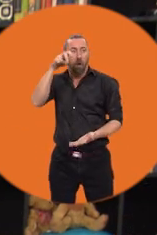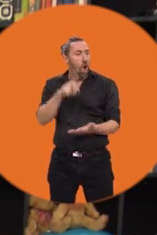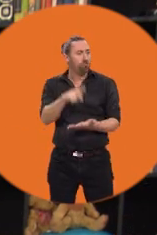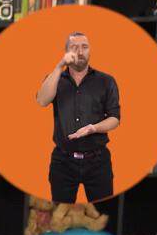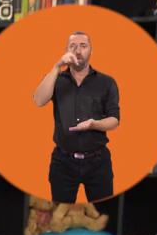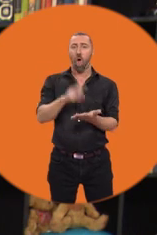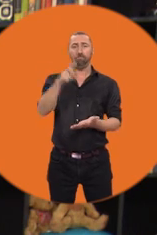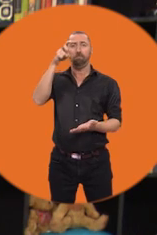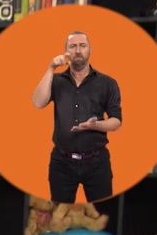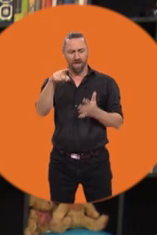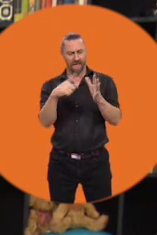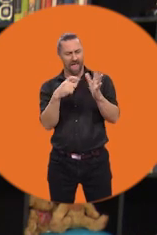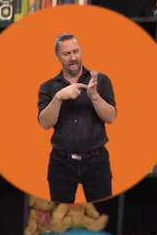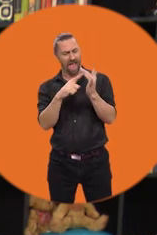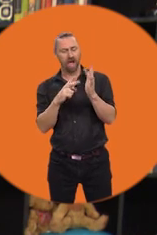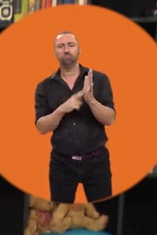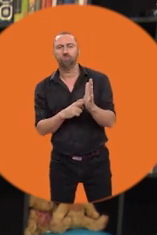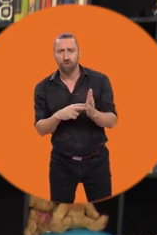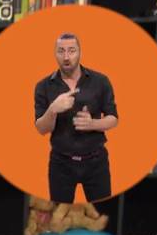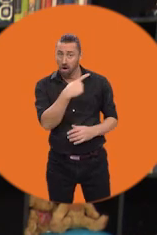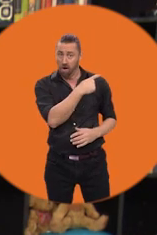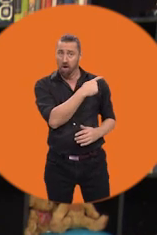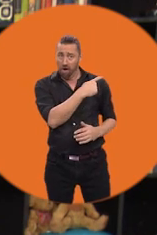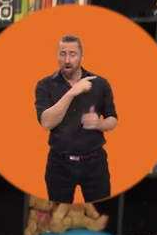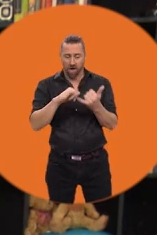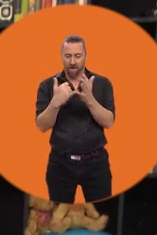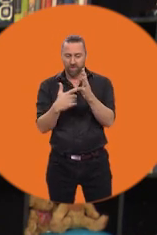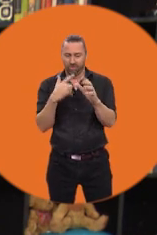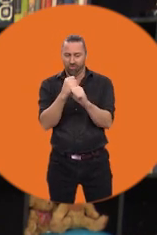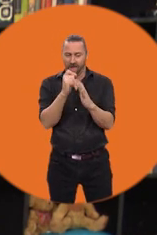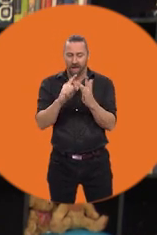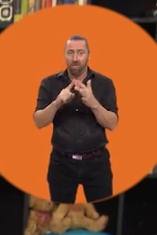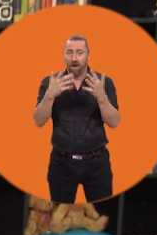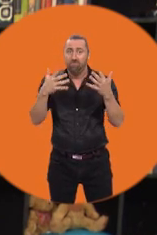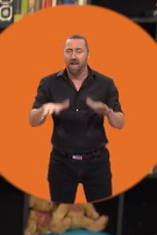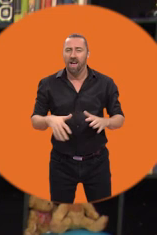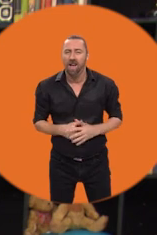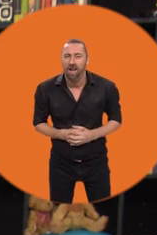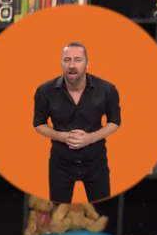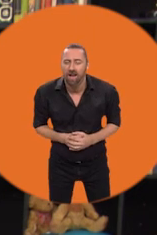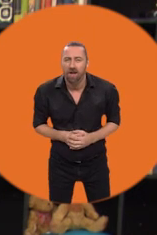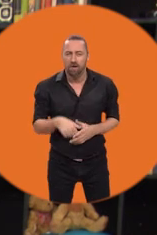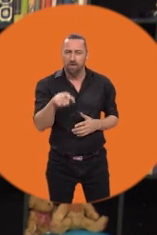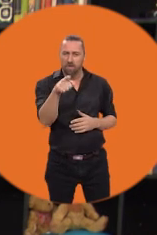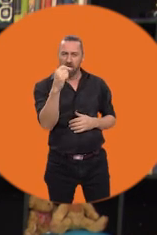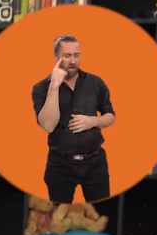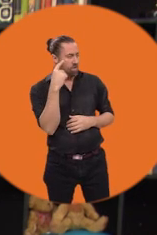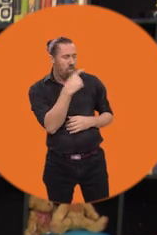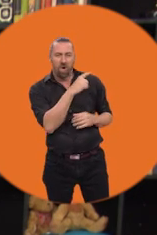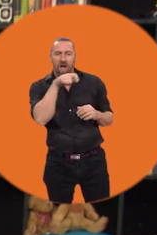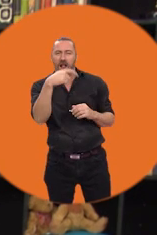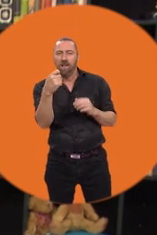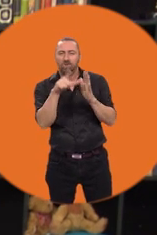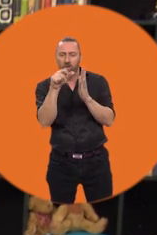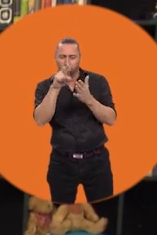hop. These are all action words that Scragpie did in the story as well. Maybe you could look out for some